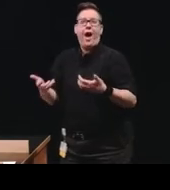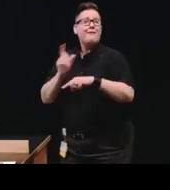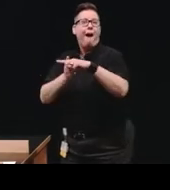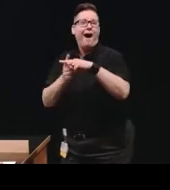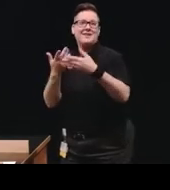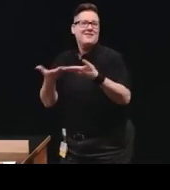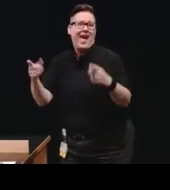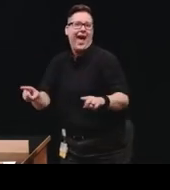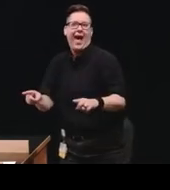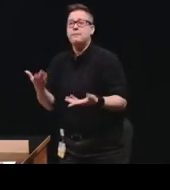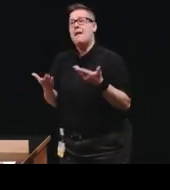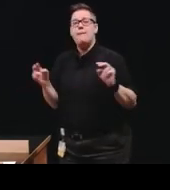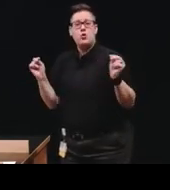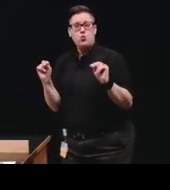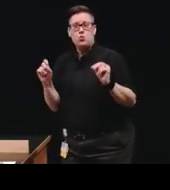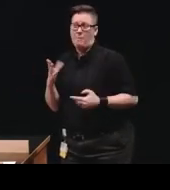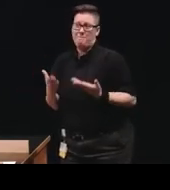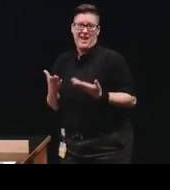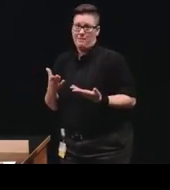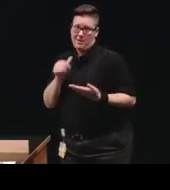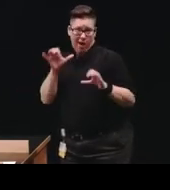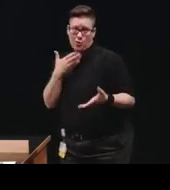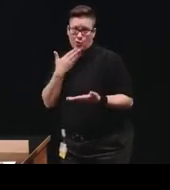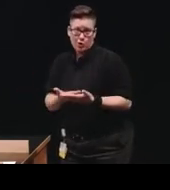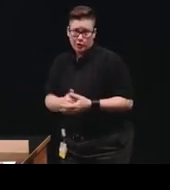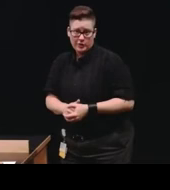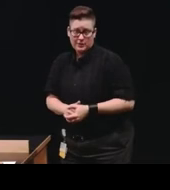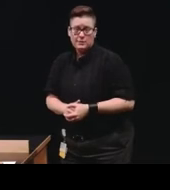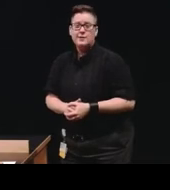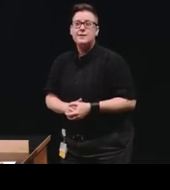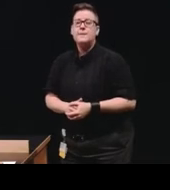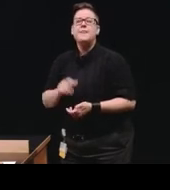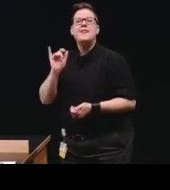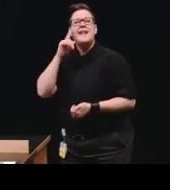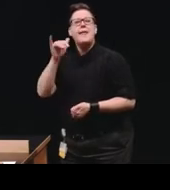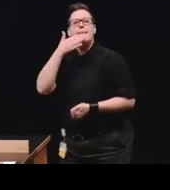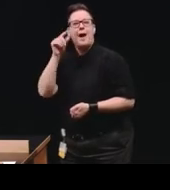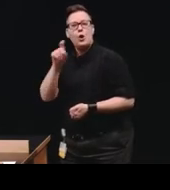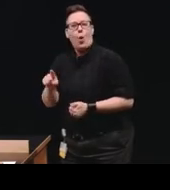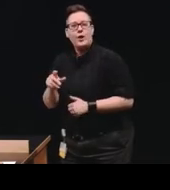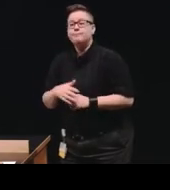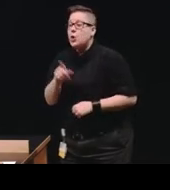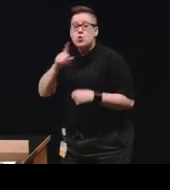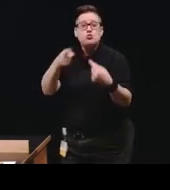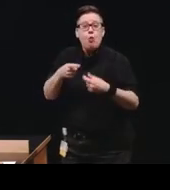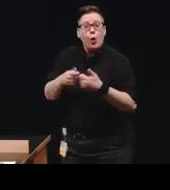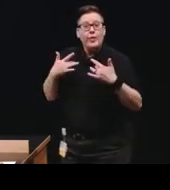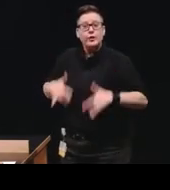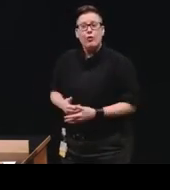neutral, or maybe they're not doing great at all. And I think it's a better leading question than, are you struggling with depression or